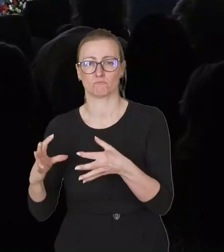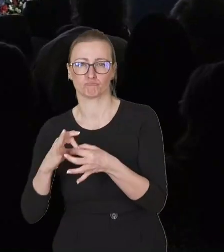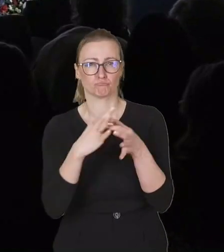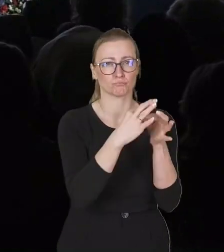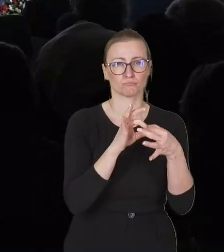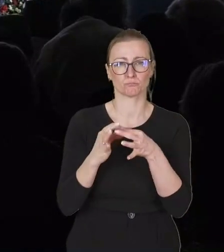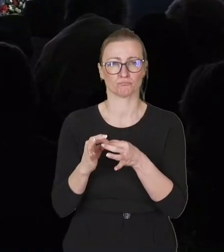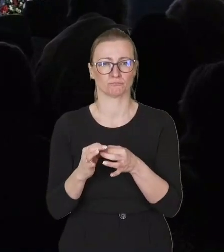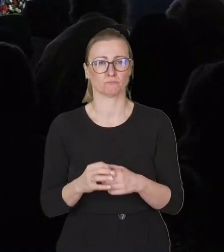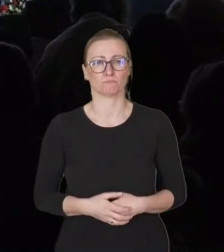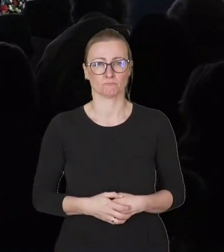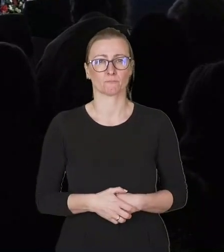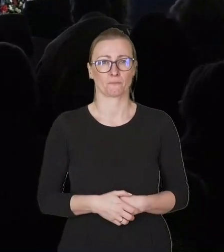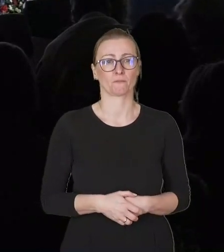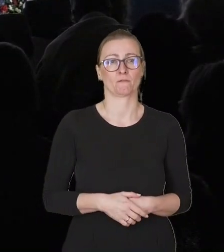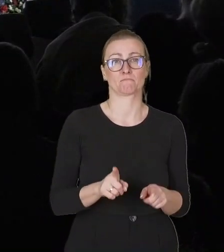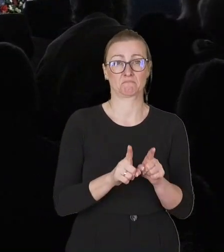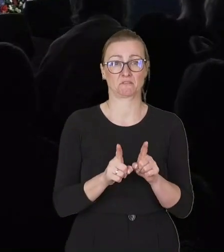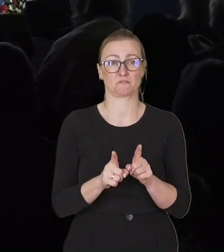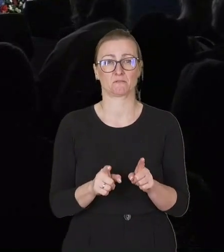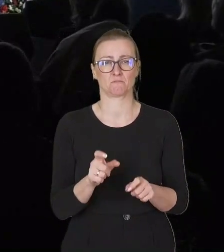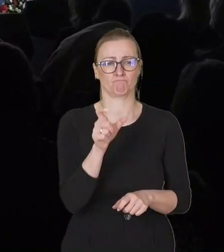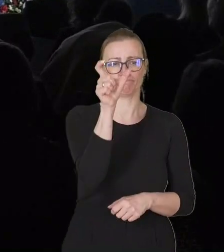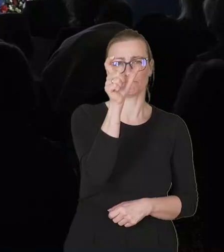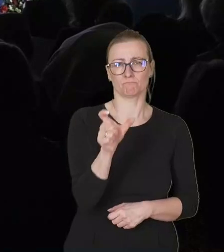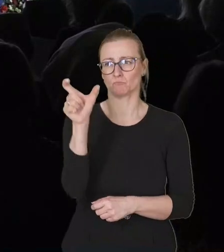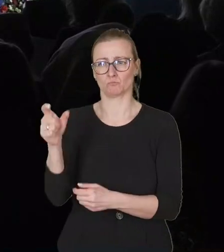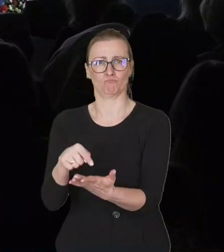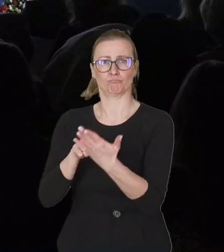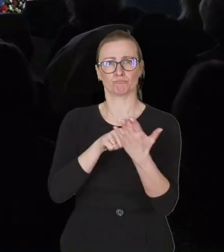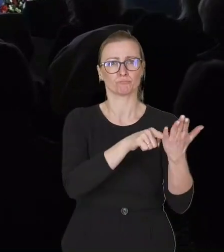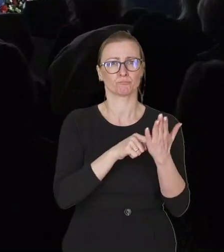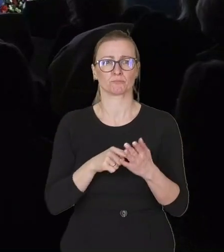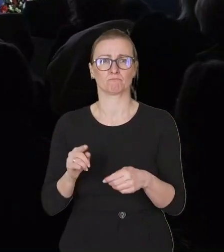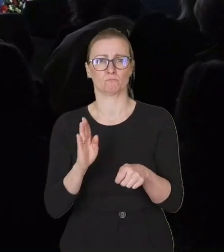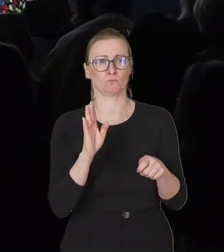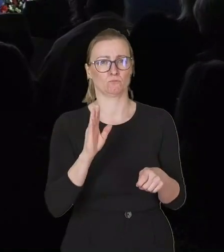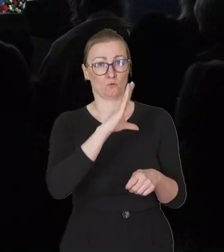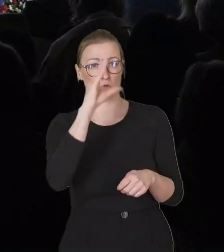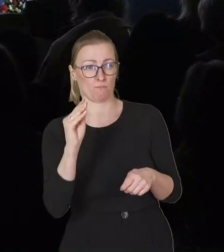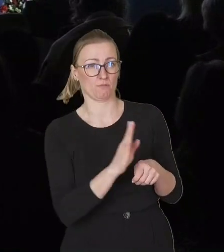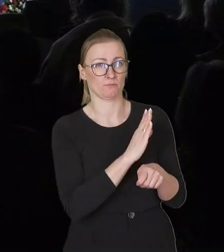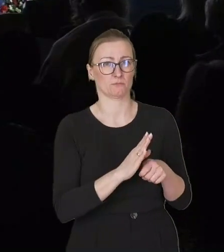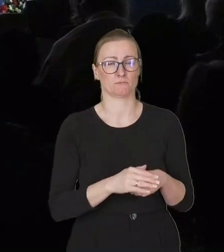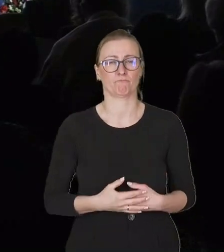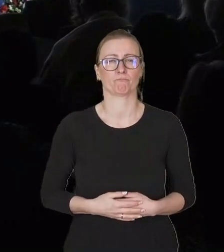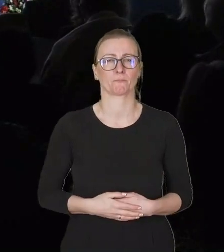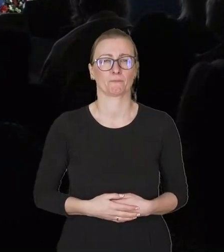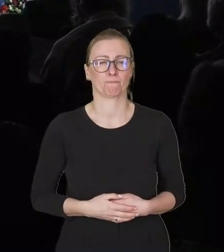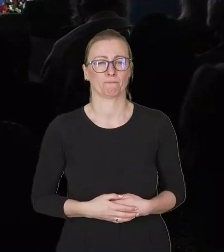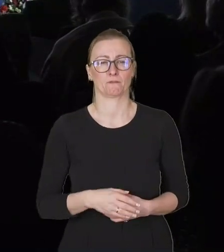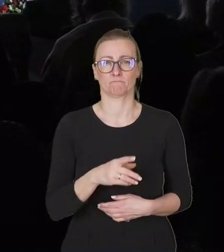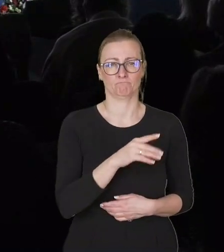believe that as a representative of Sweden, the country, the Nordic country with the high spendings on R&D, the